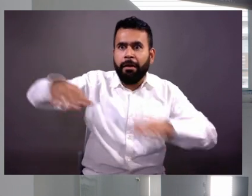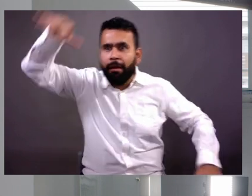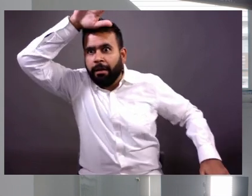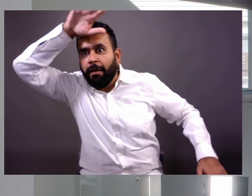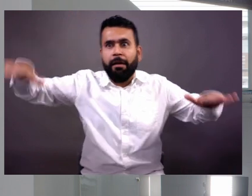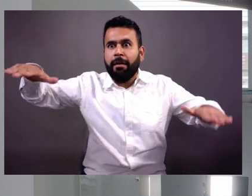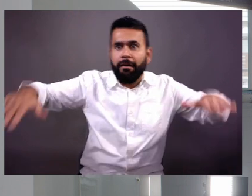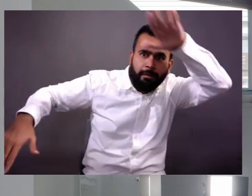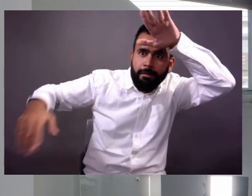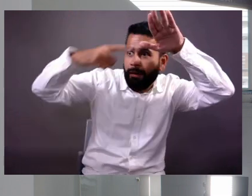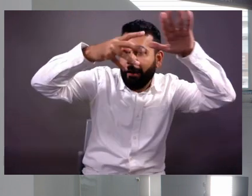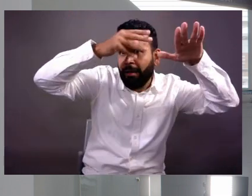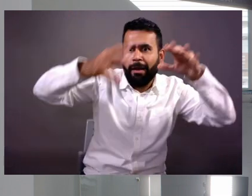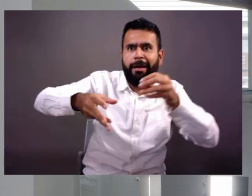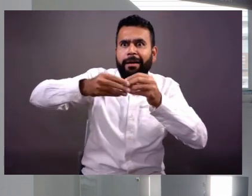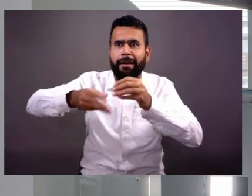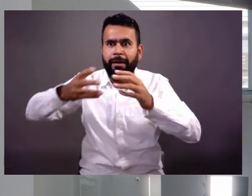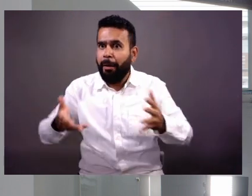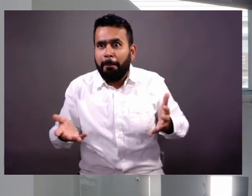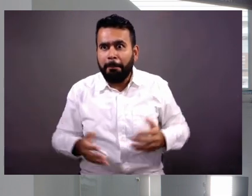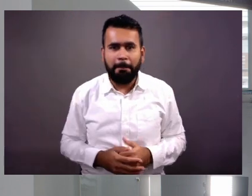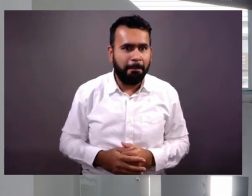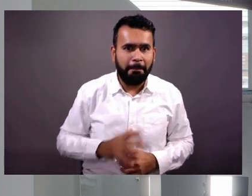You can make it as big as you want.